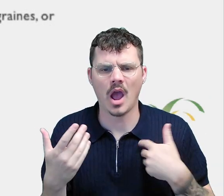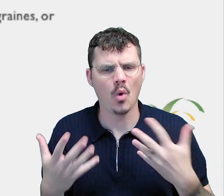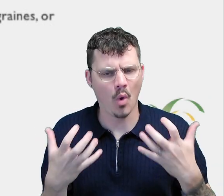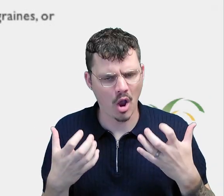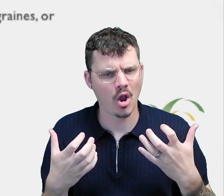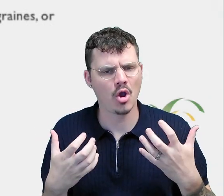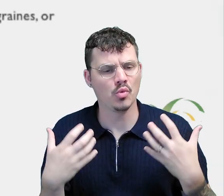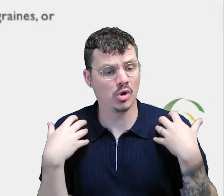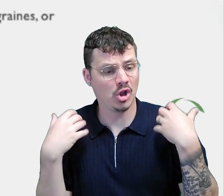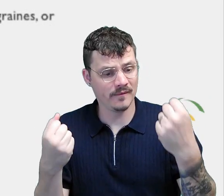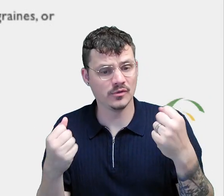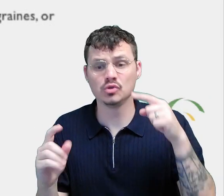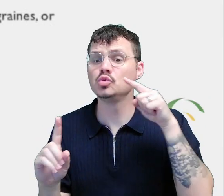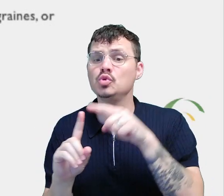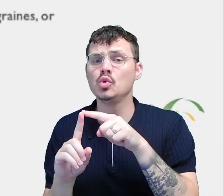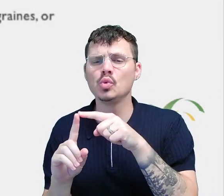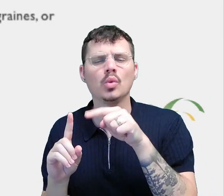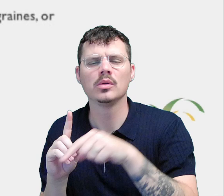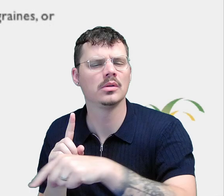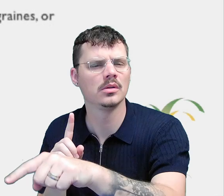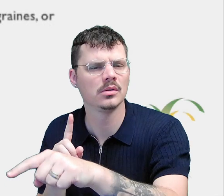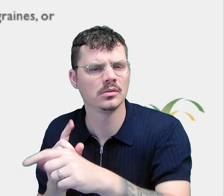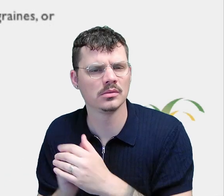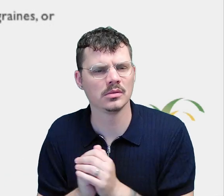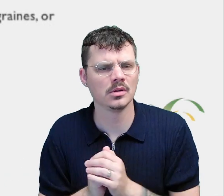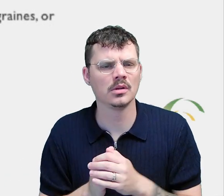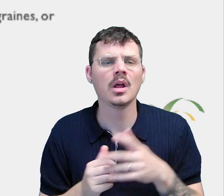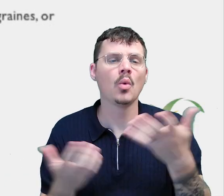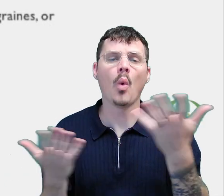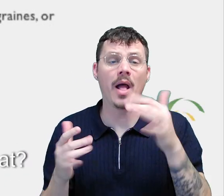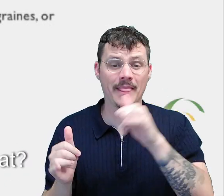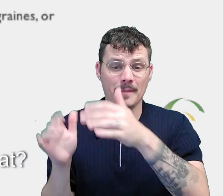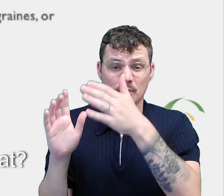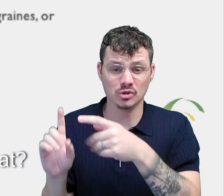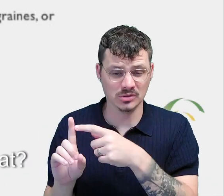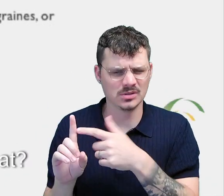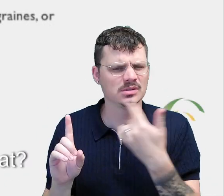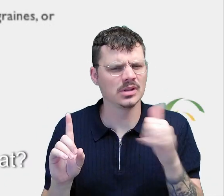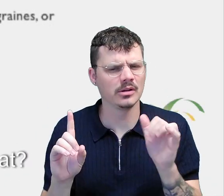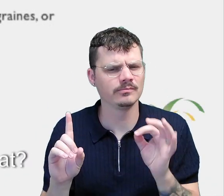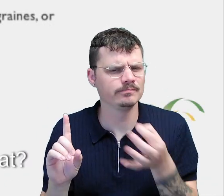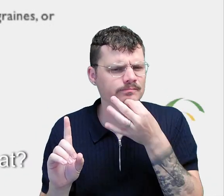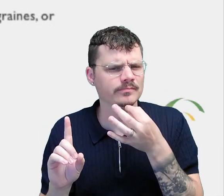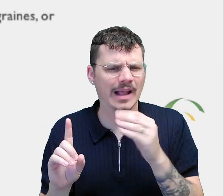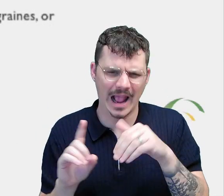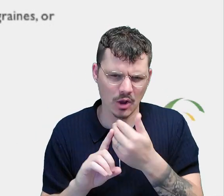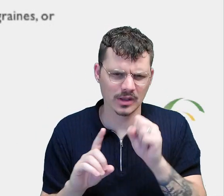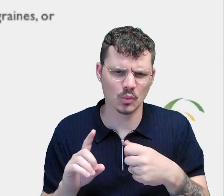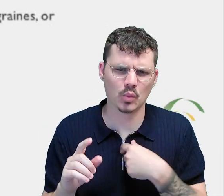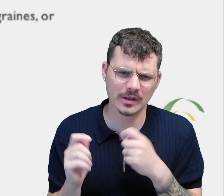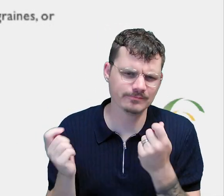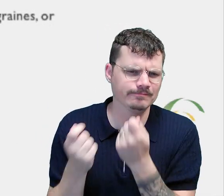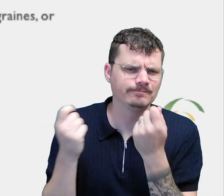too. What is the person still good at? And how can we keep celebrating that?